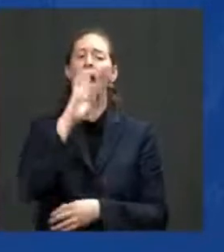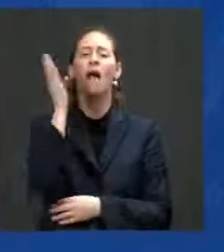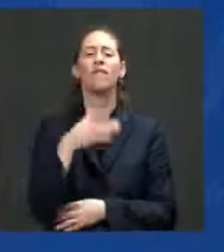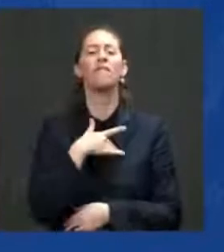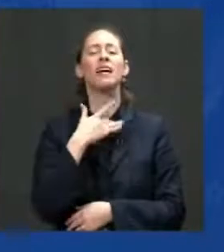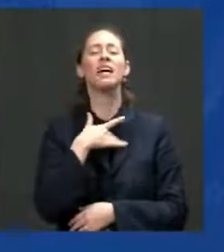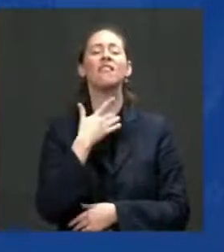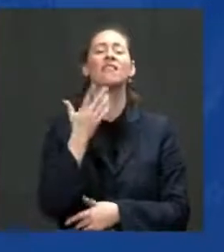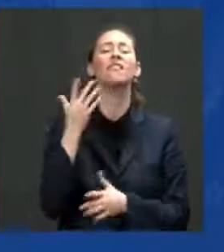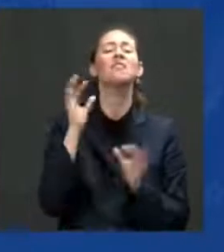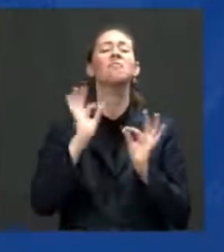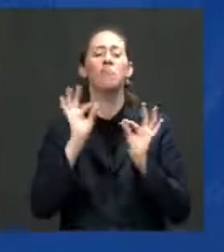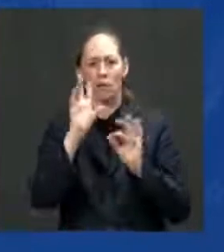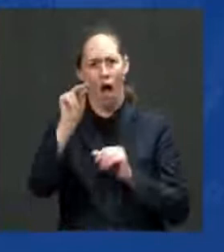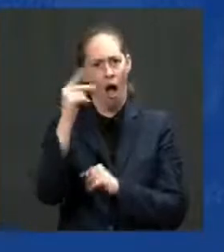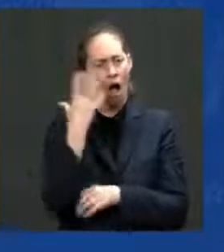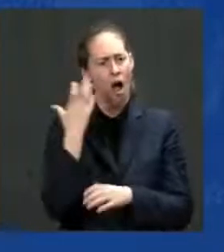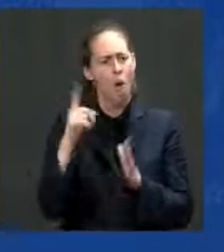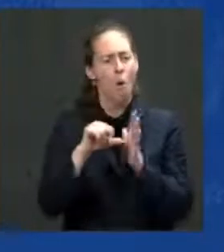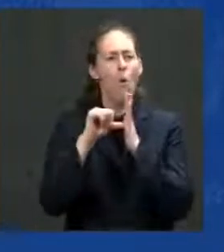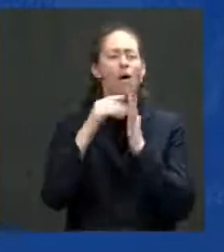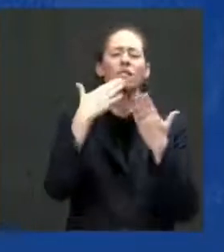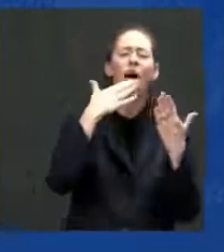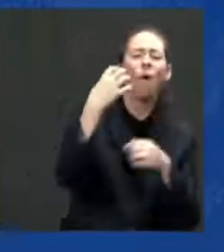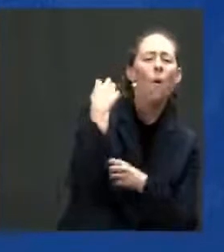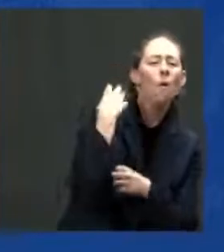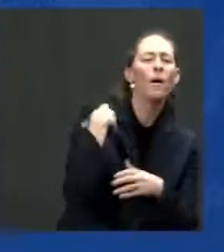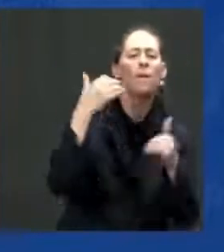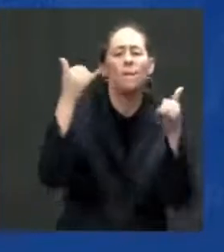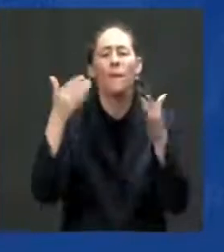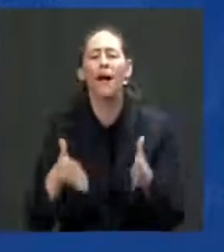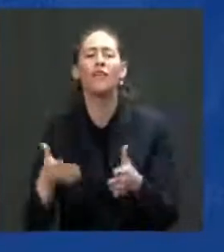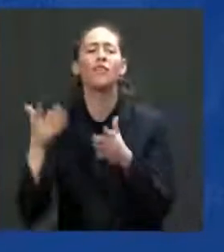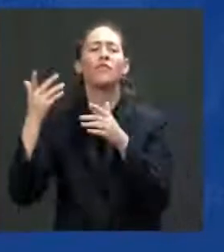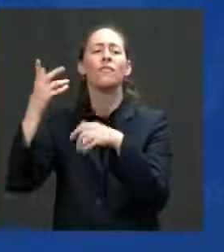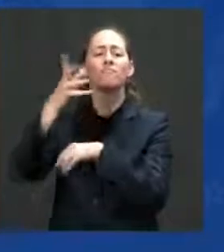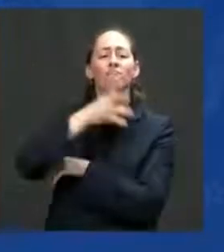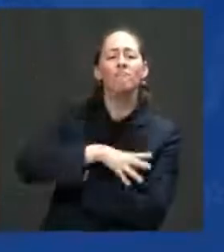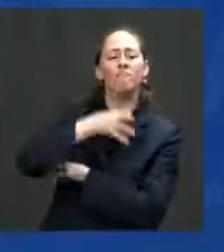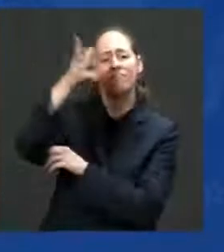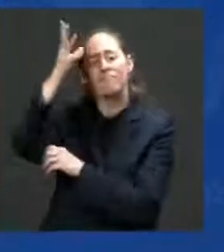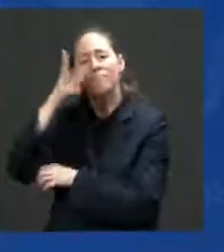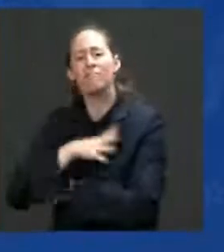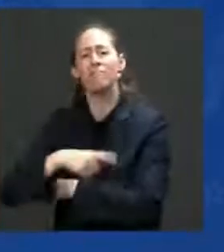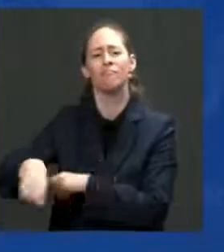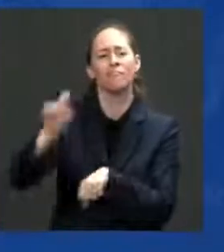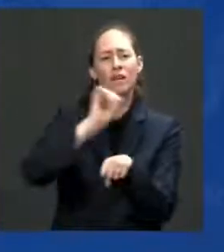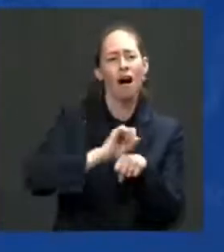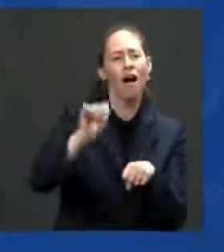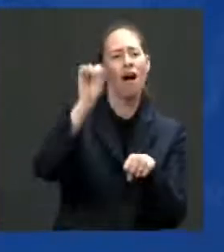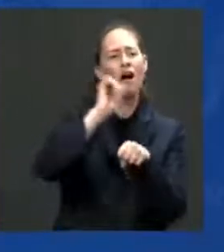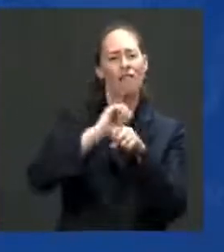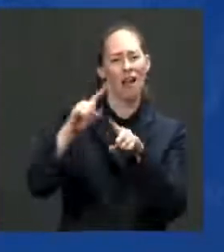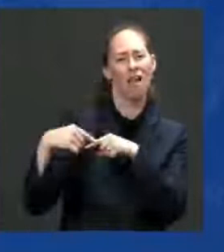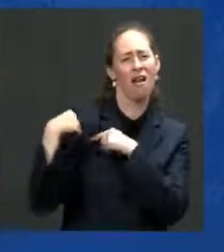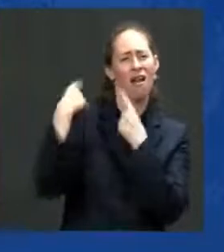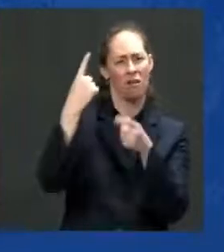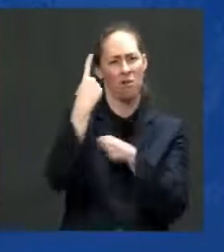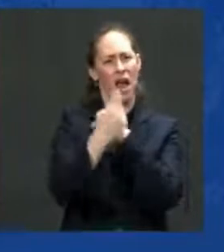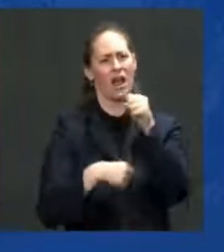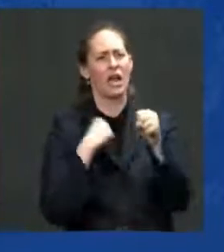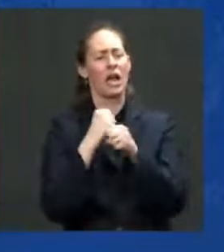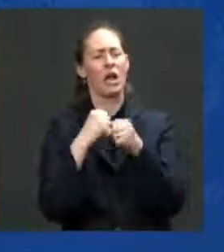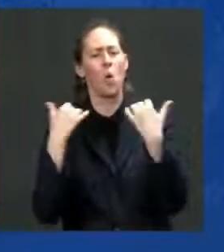our players, our entire organization, men, women, that did such a great job last year of coming